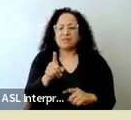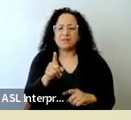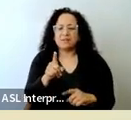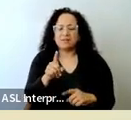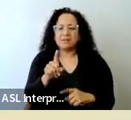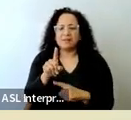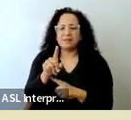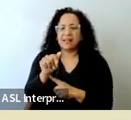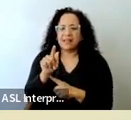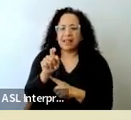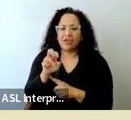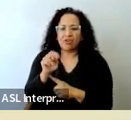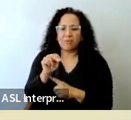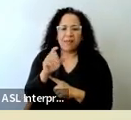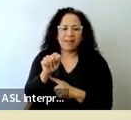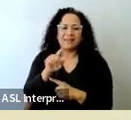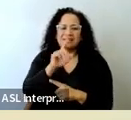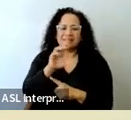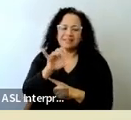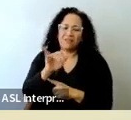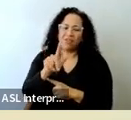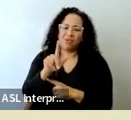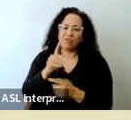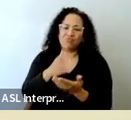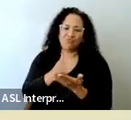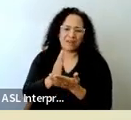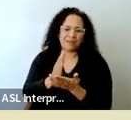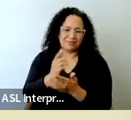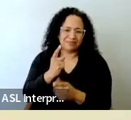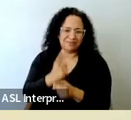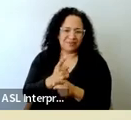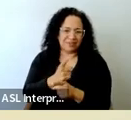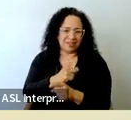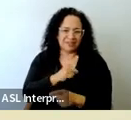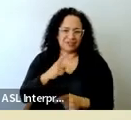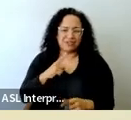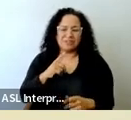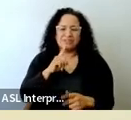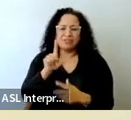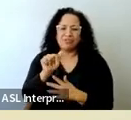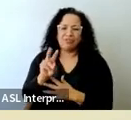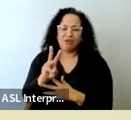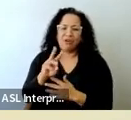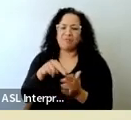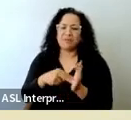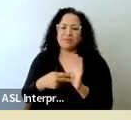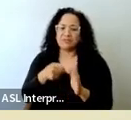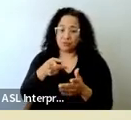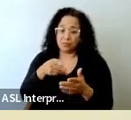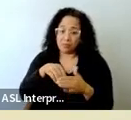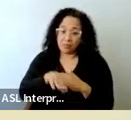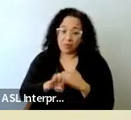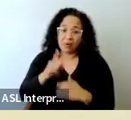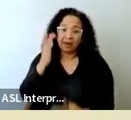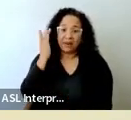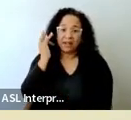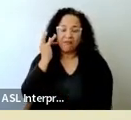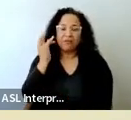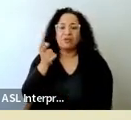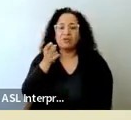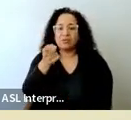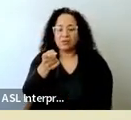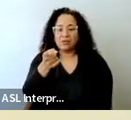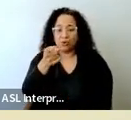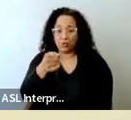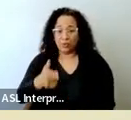The Lanterman Act is civil rights legislation. Right? It's a law that basically says, if you're born in California, and